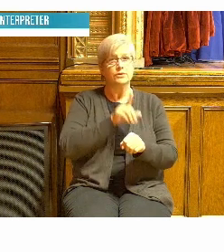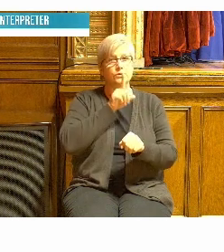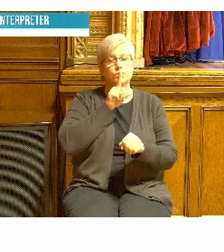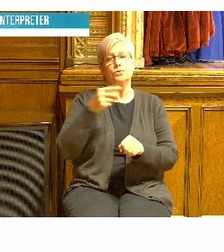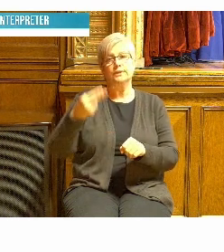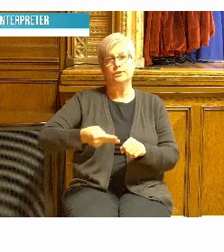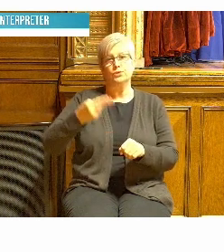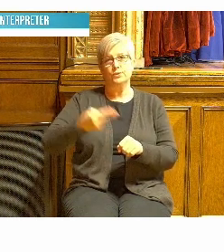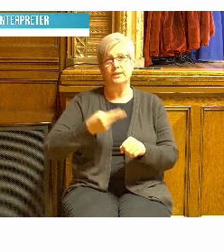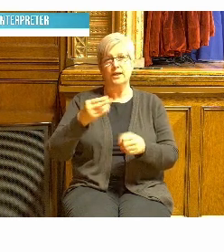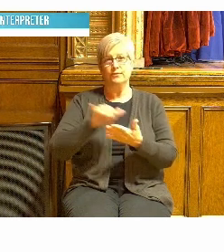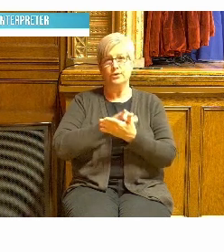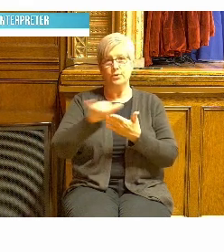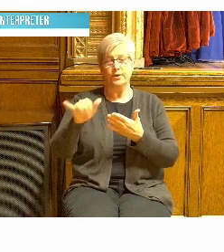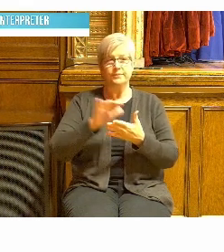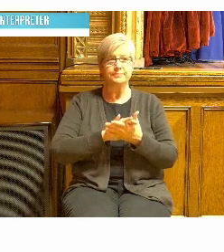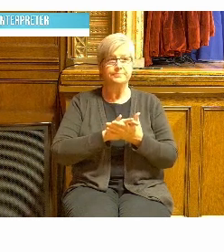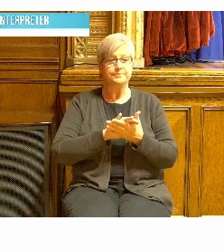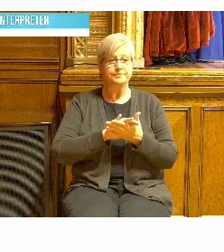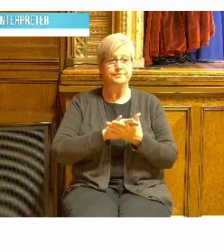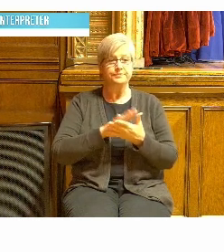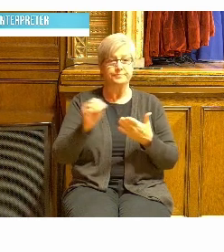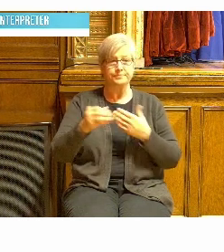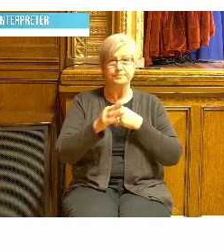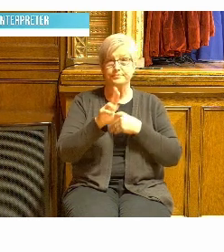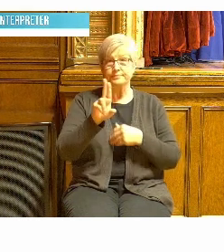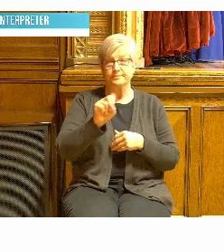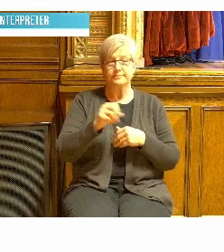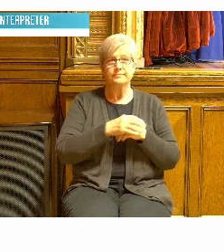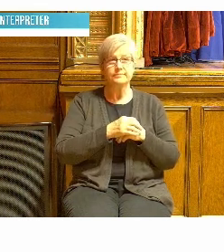history of our state and our country.